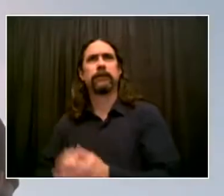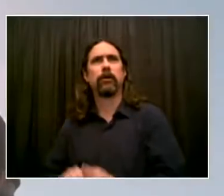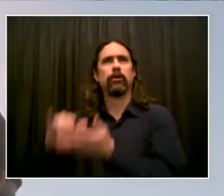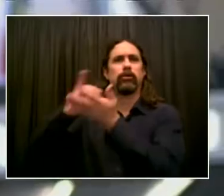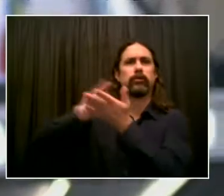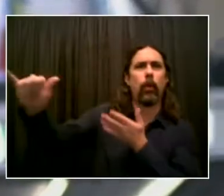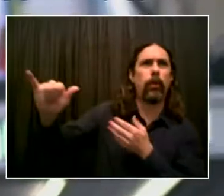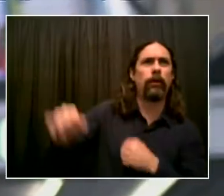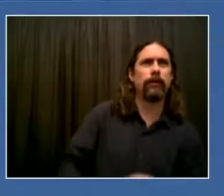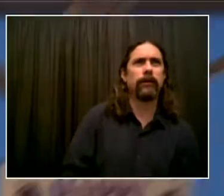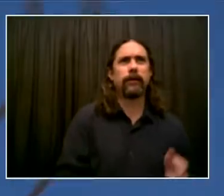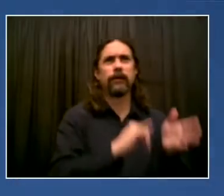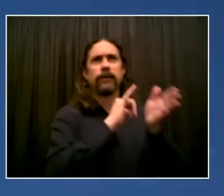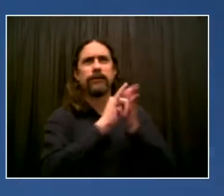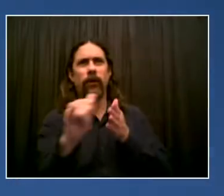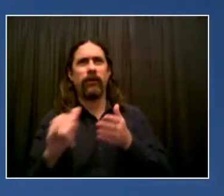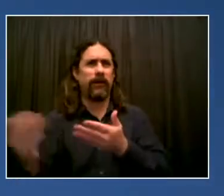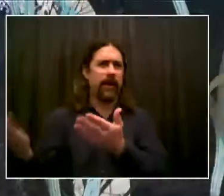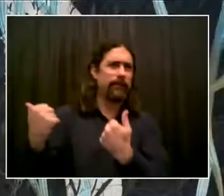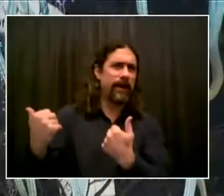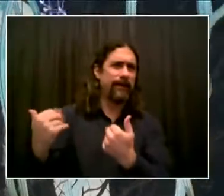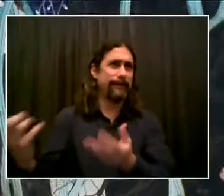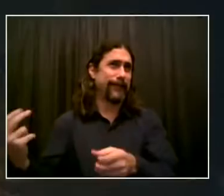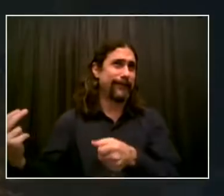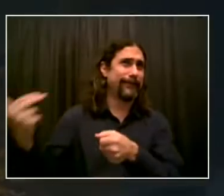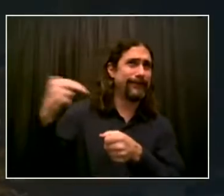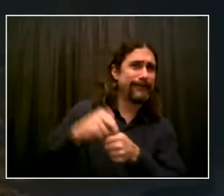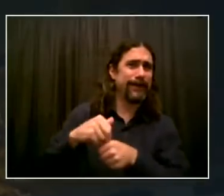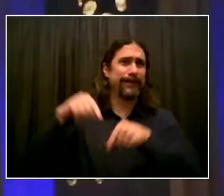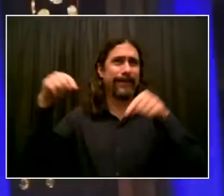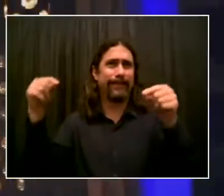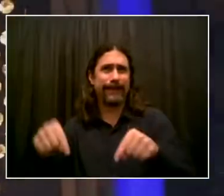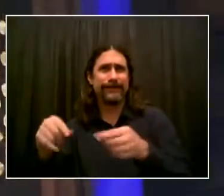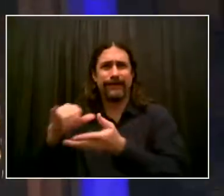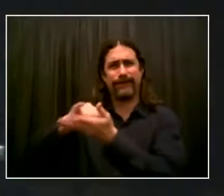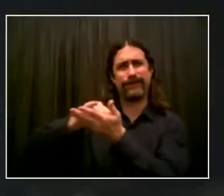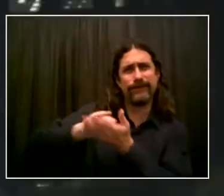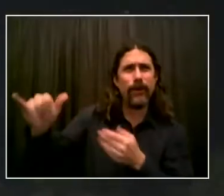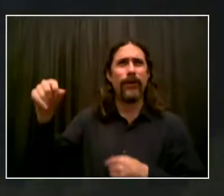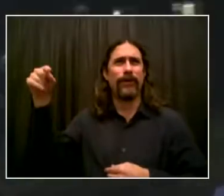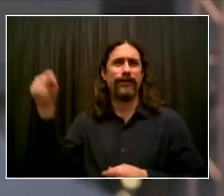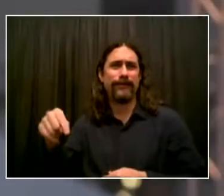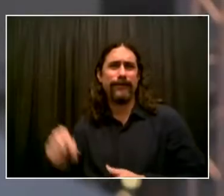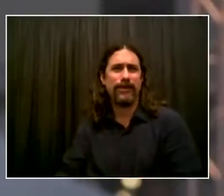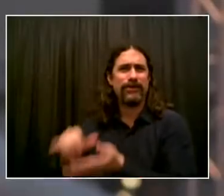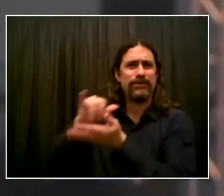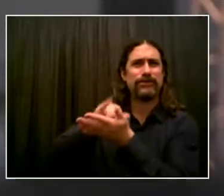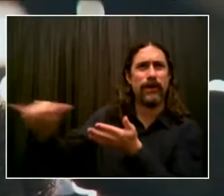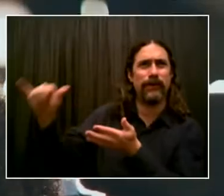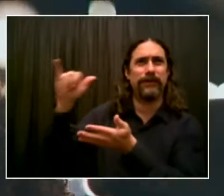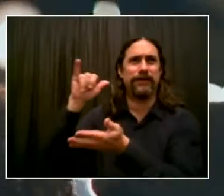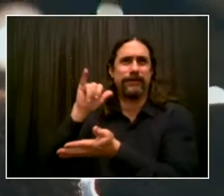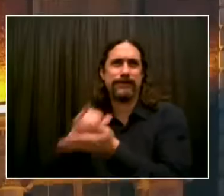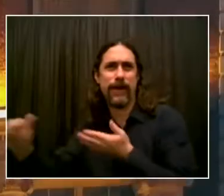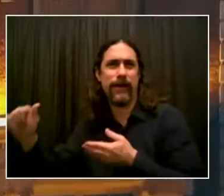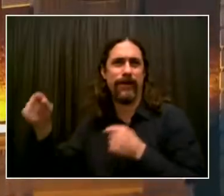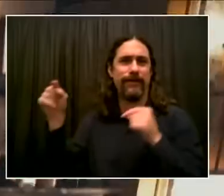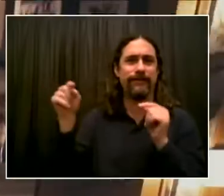I want to be a part of it. New York, New